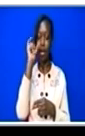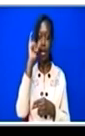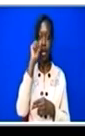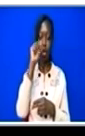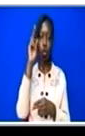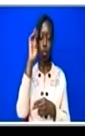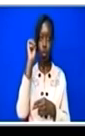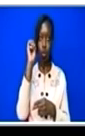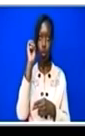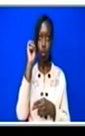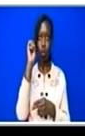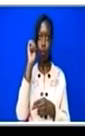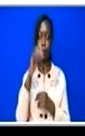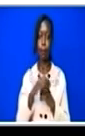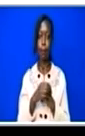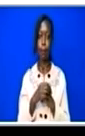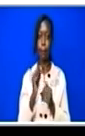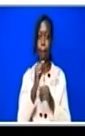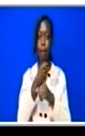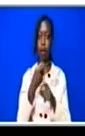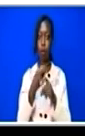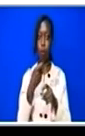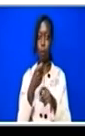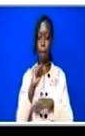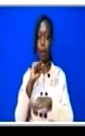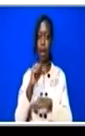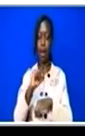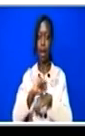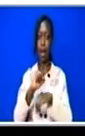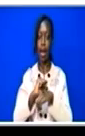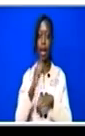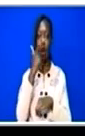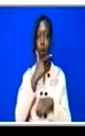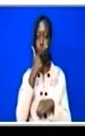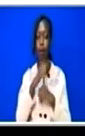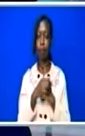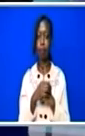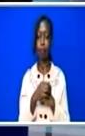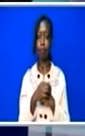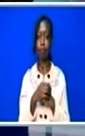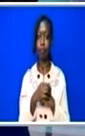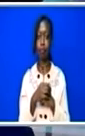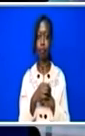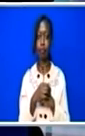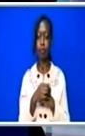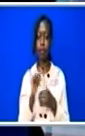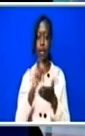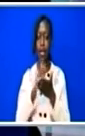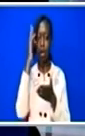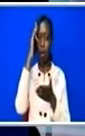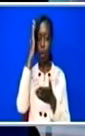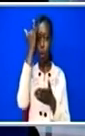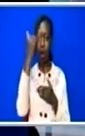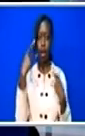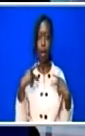up of these fats, which is part of lipids. Now let me ask that part. Is that the reason why those people